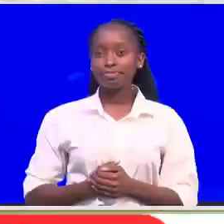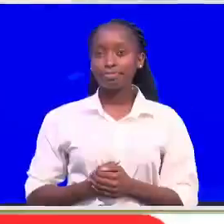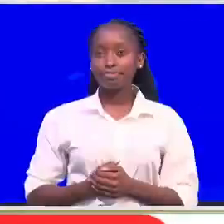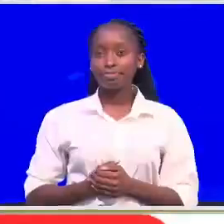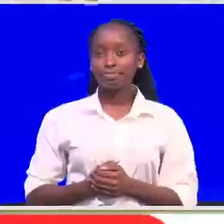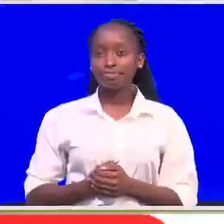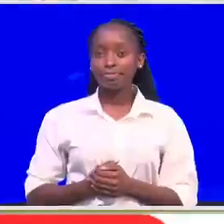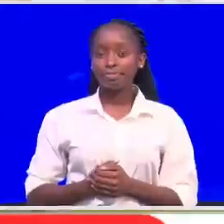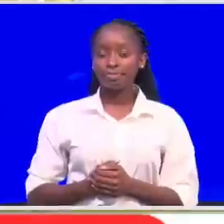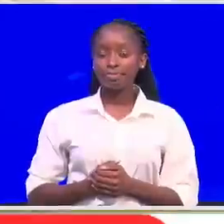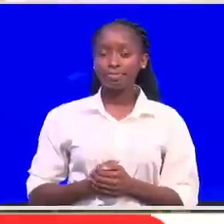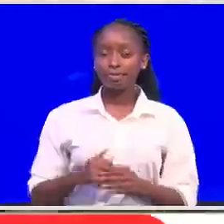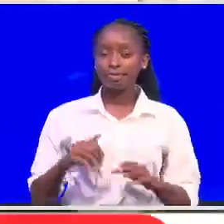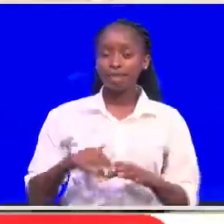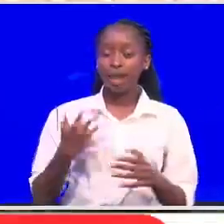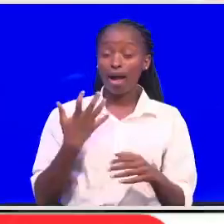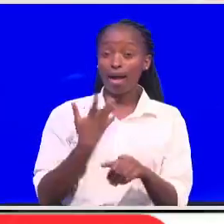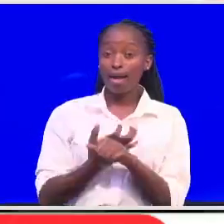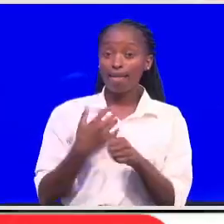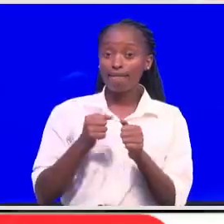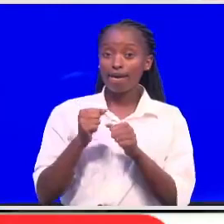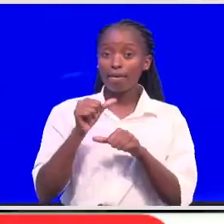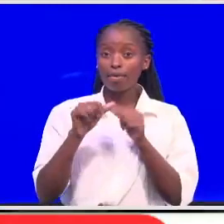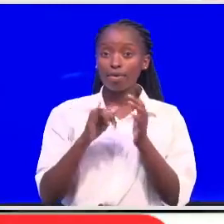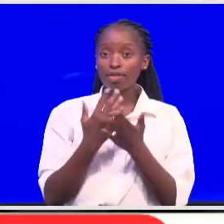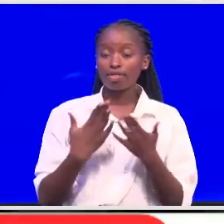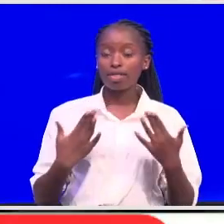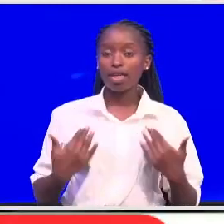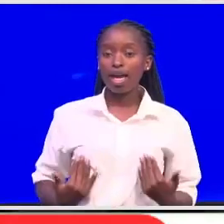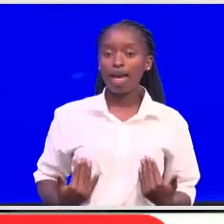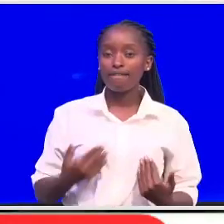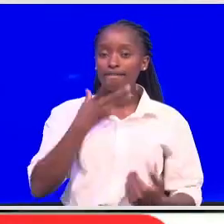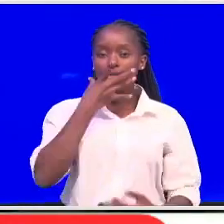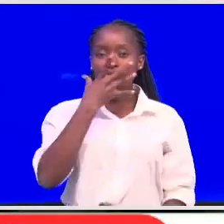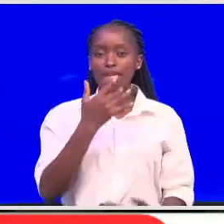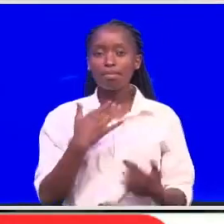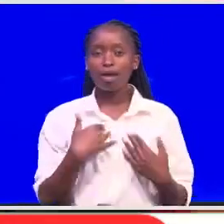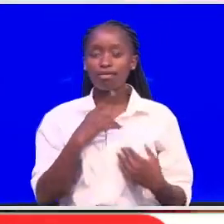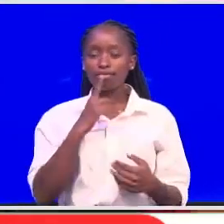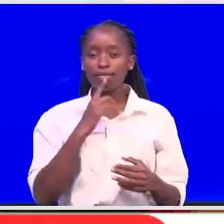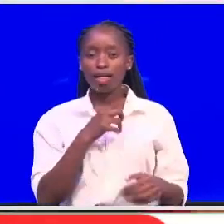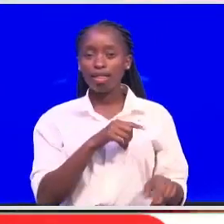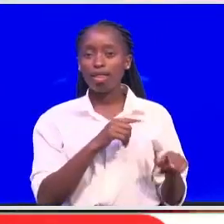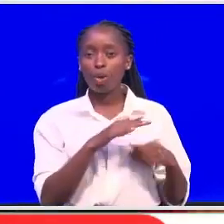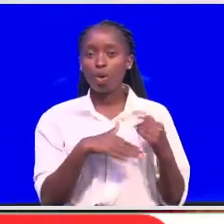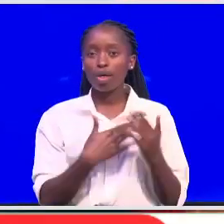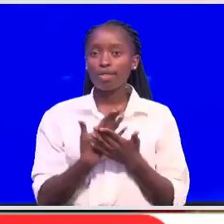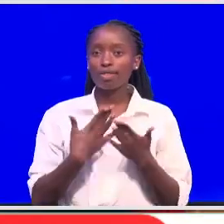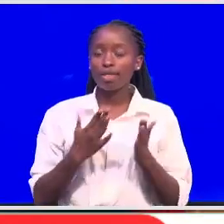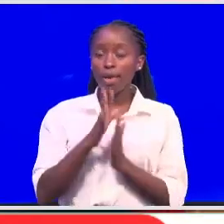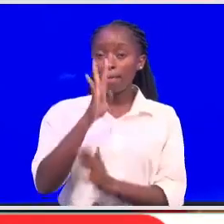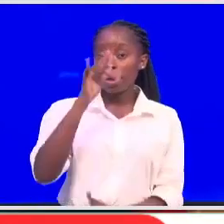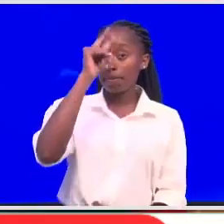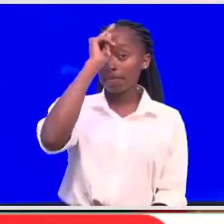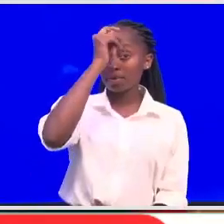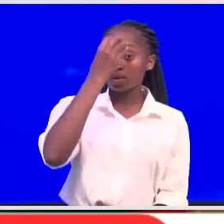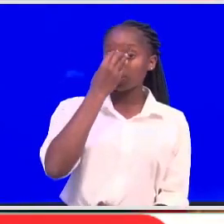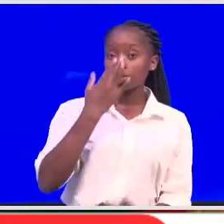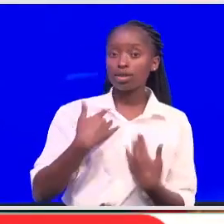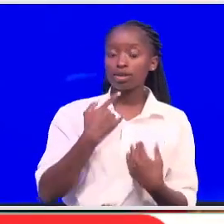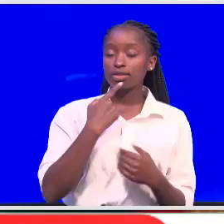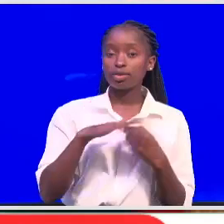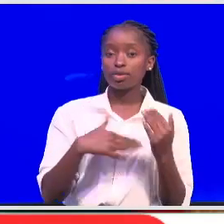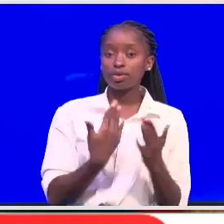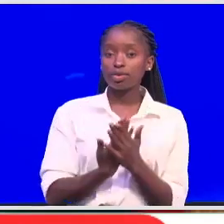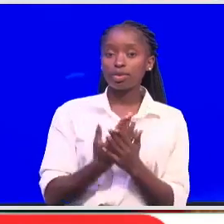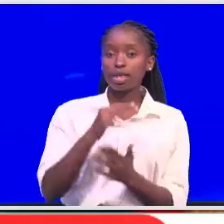steadfast fight for the Constitution, Busia Senator Okiya Omtatah has condemned the Tuesday remarks by President William Ruto, directing his executive